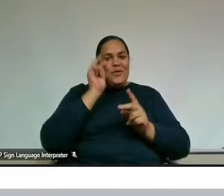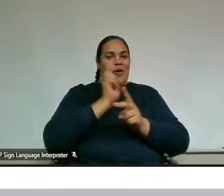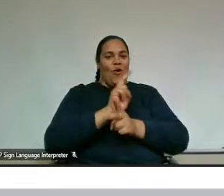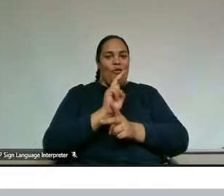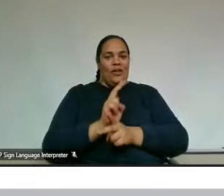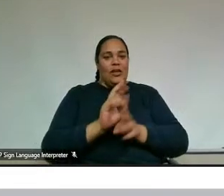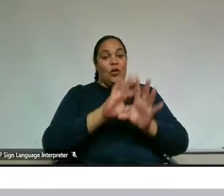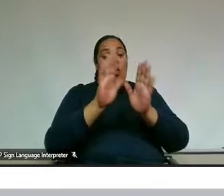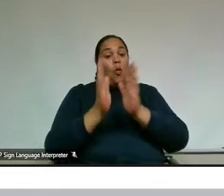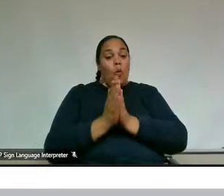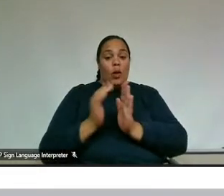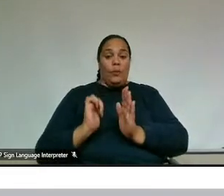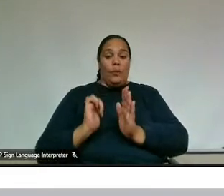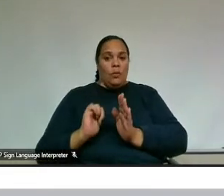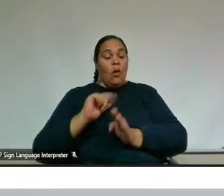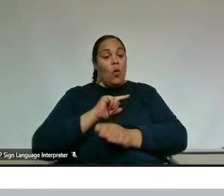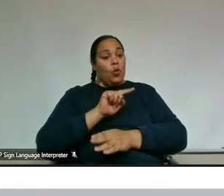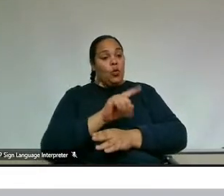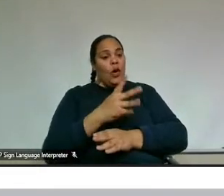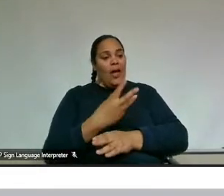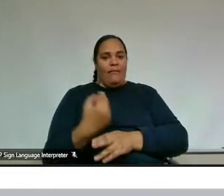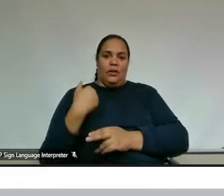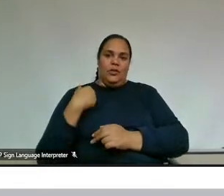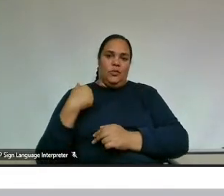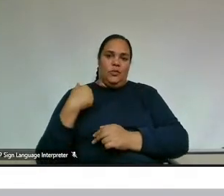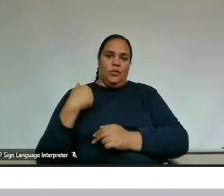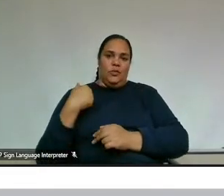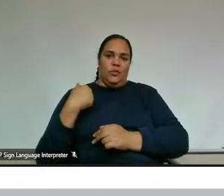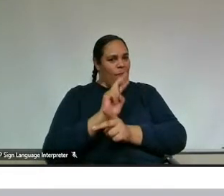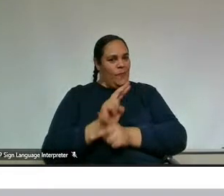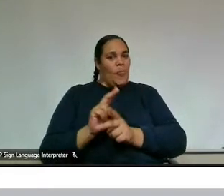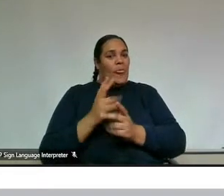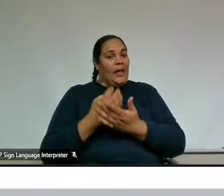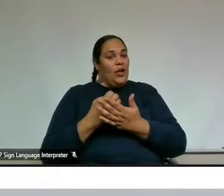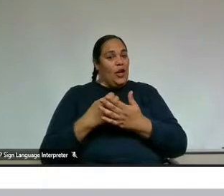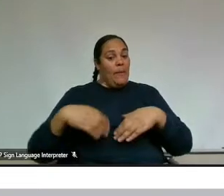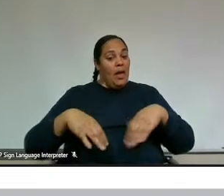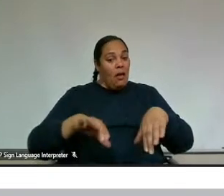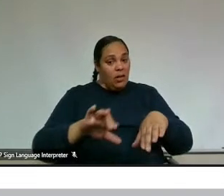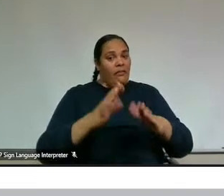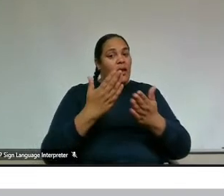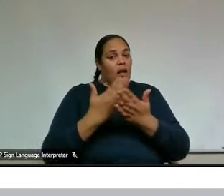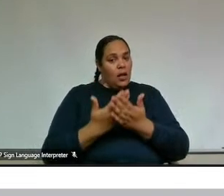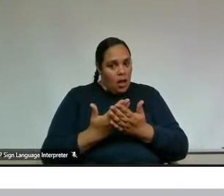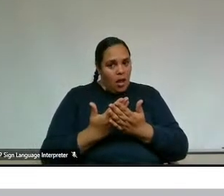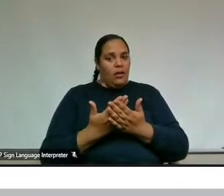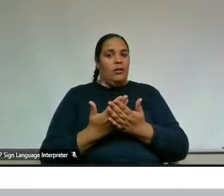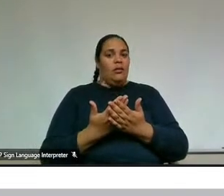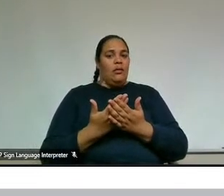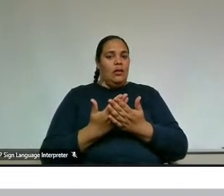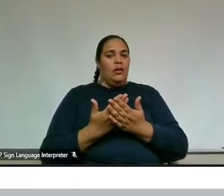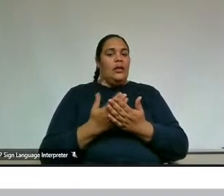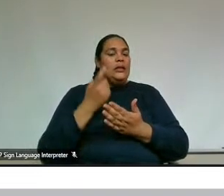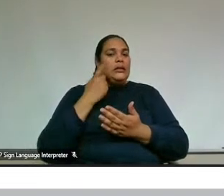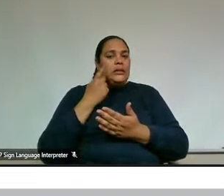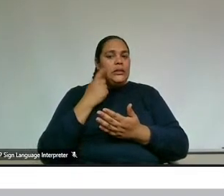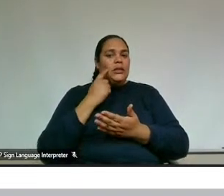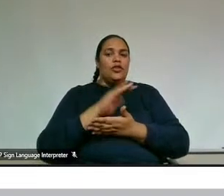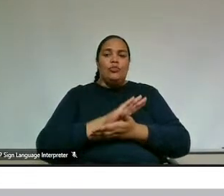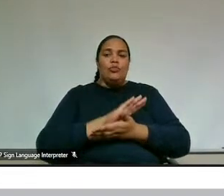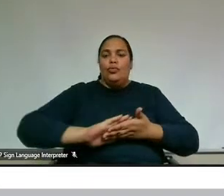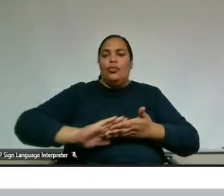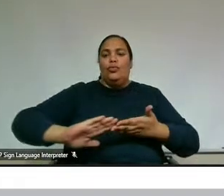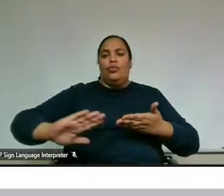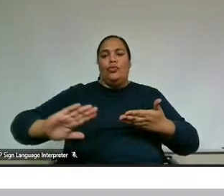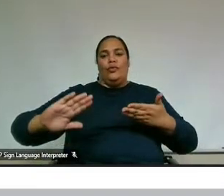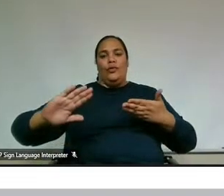all municipalities, because they have a responsibility to oversee that economical activities can smoothly be